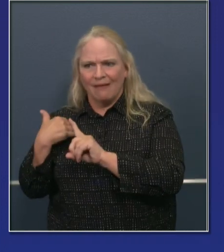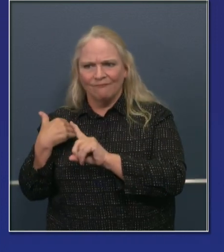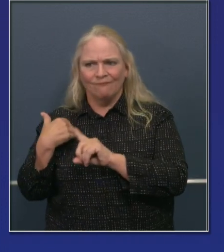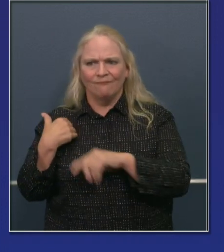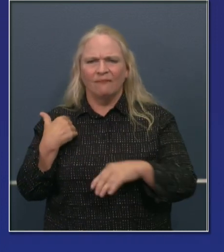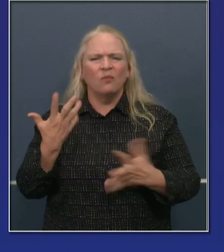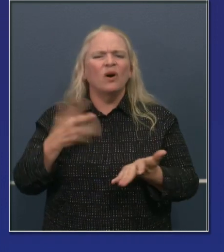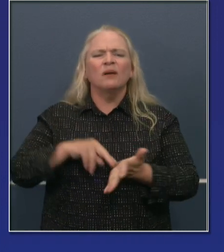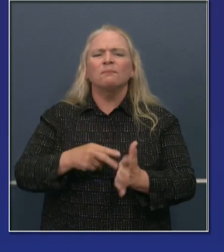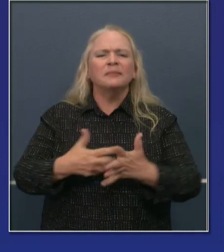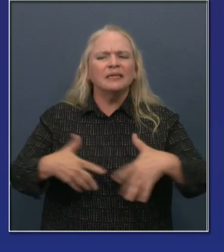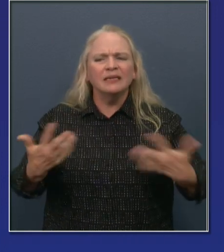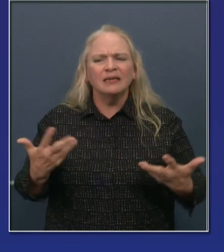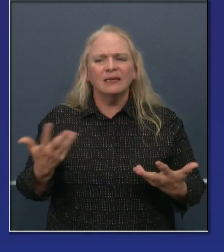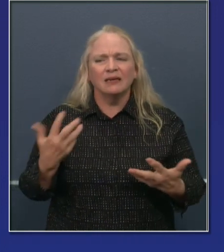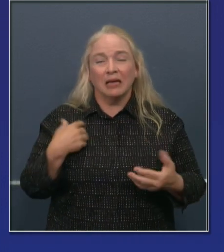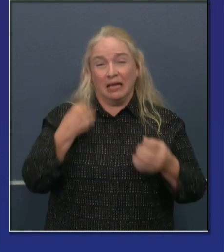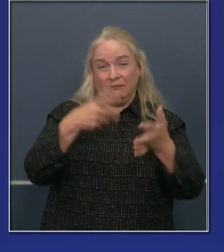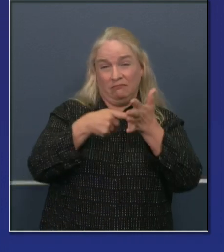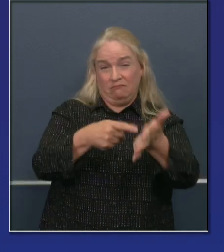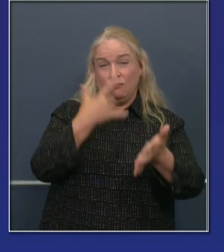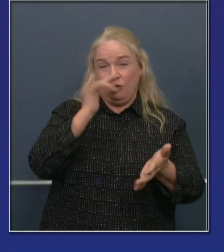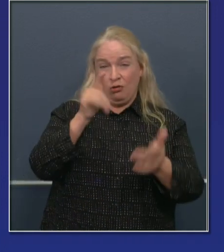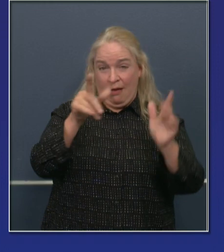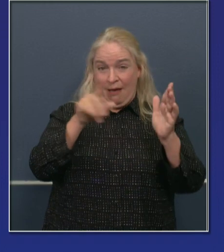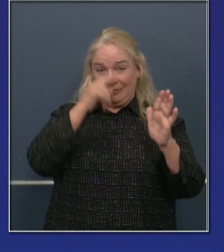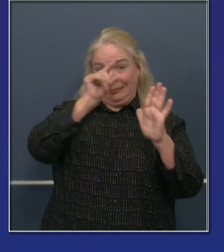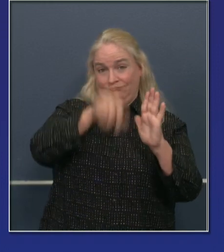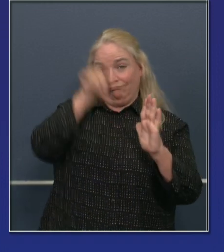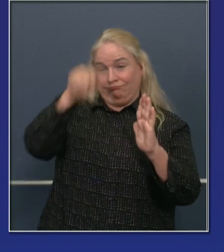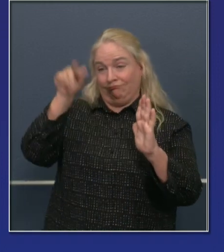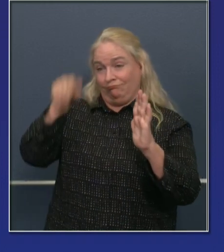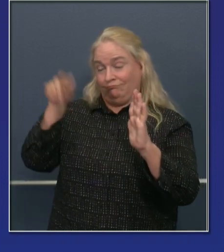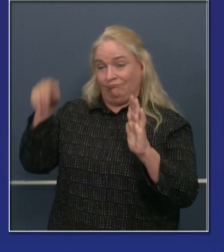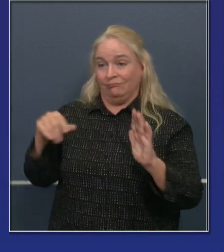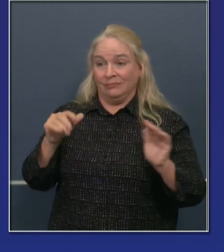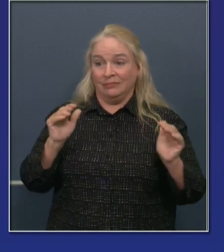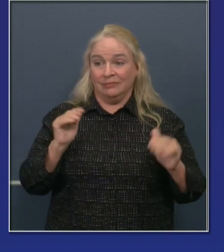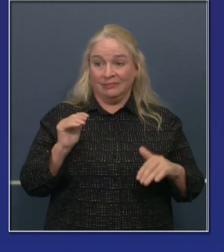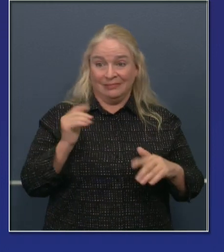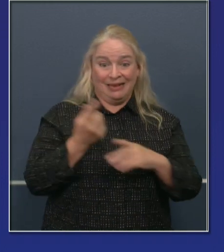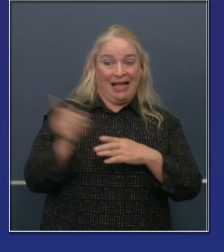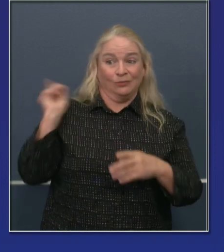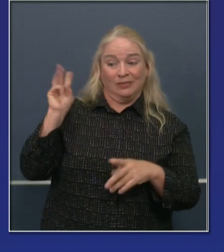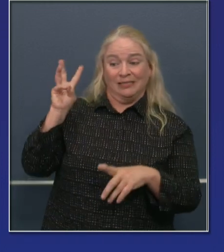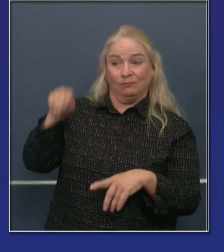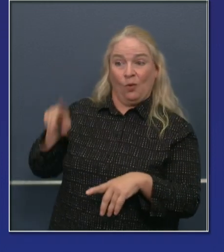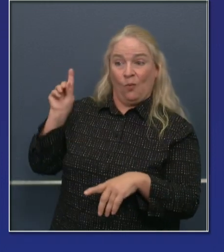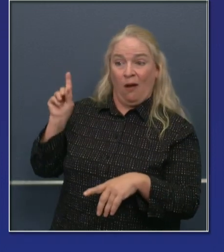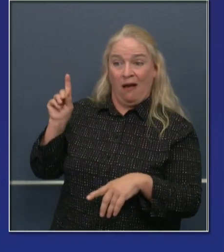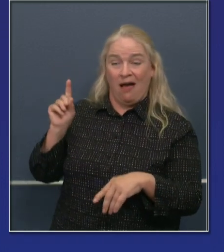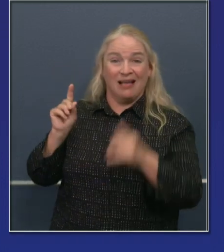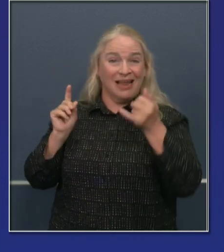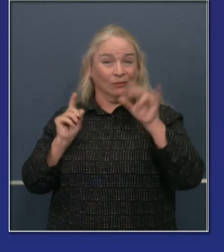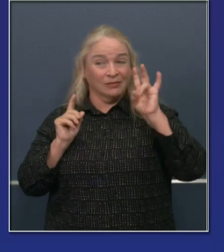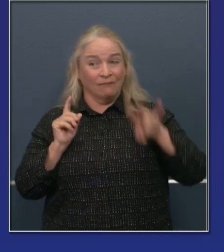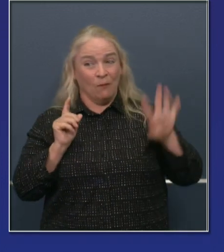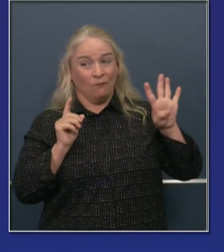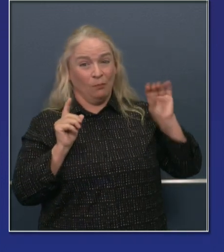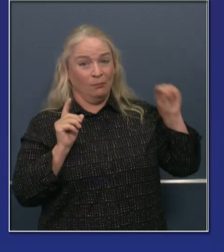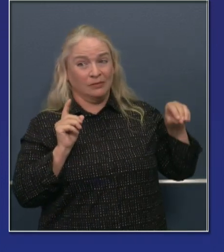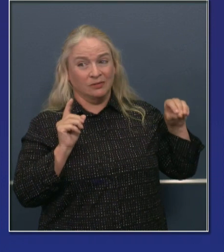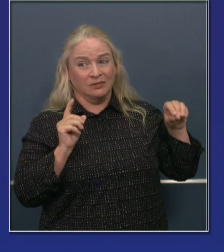were just a few weeks ago at 6.1%. Now again at 7.4%. This represents a